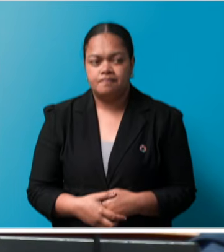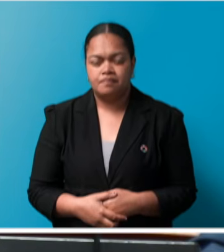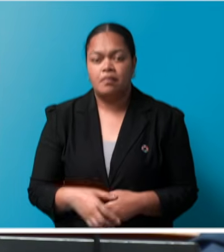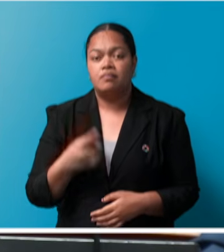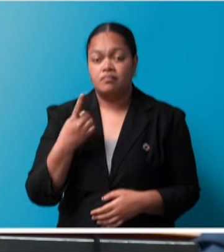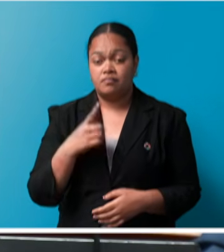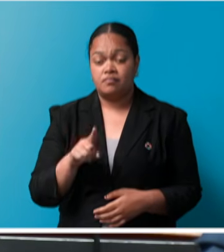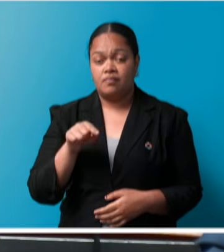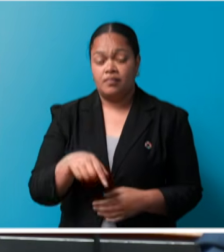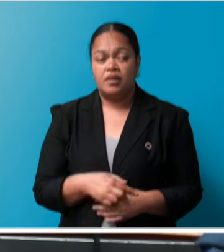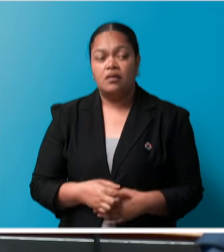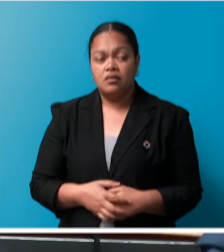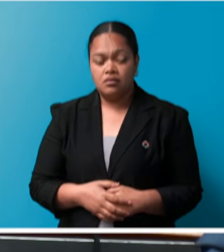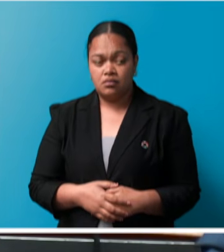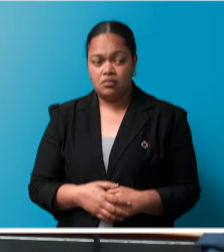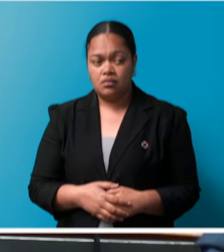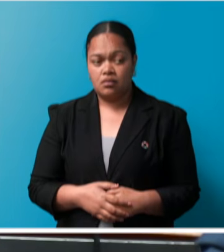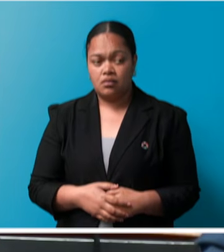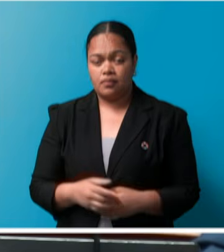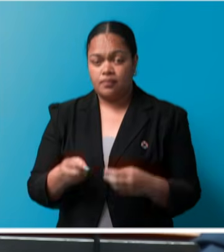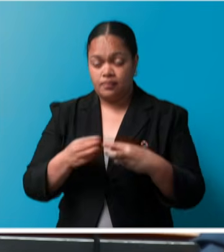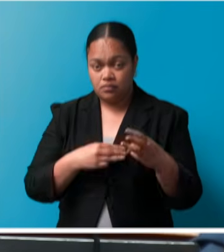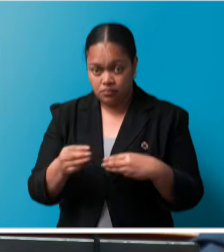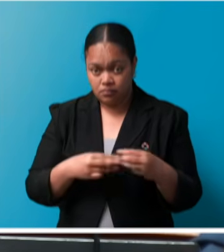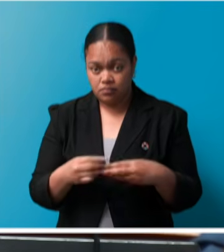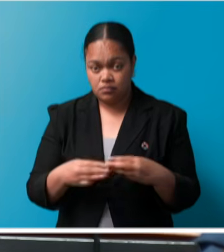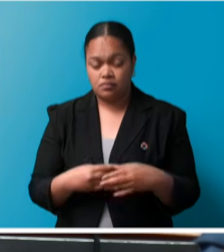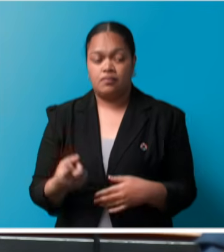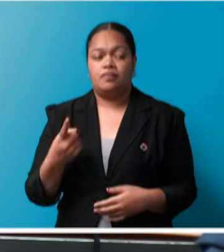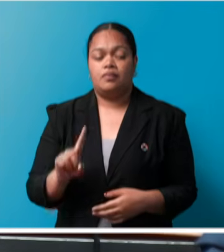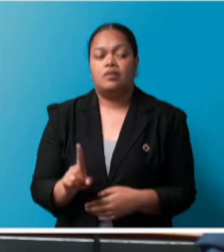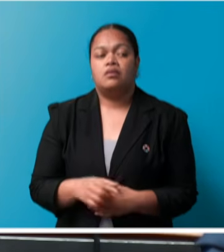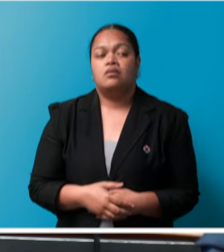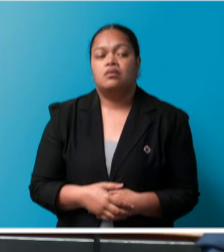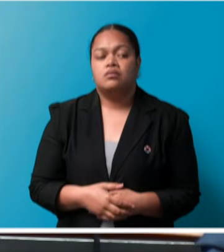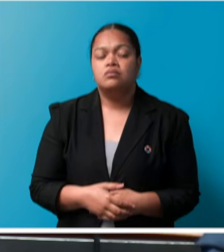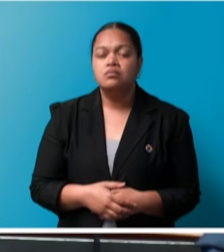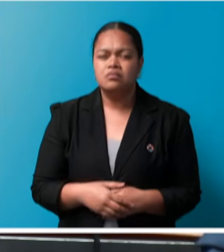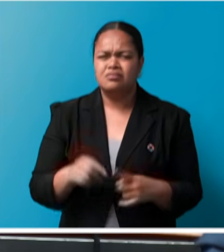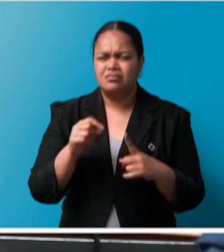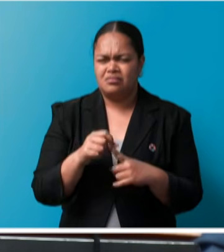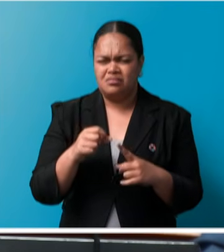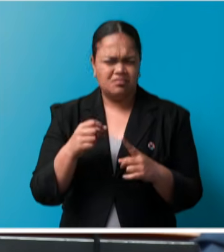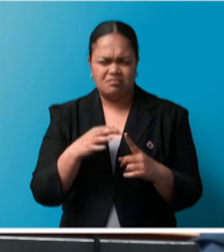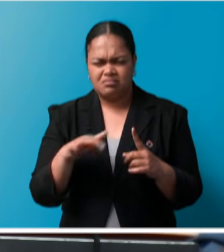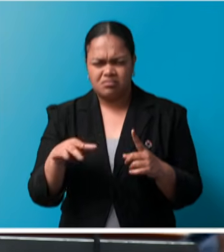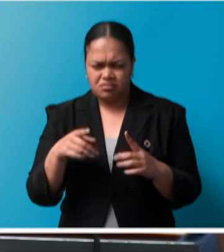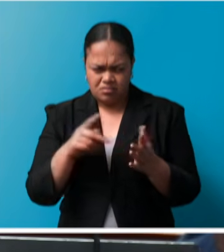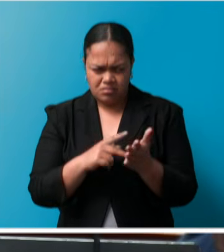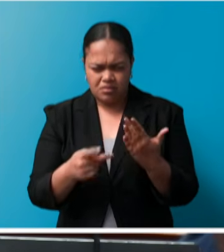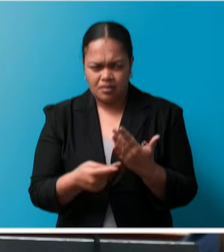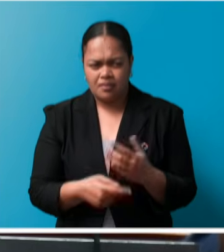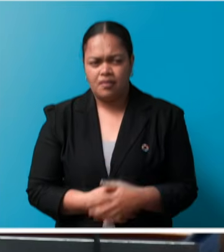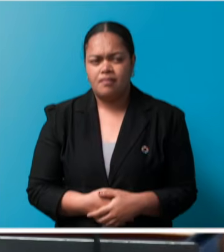Fiji Management, and to progressing the Fiji Coconut Millers Koya project. Our focus has been